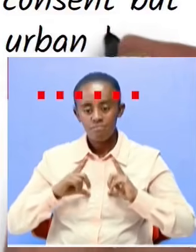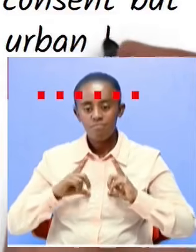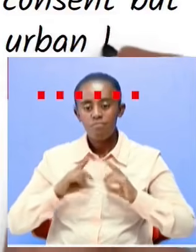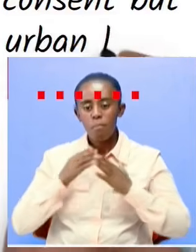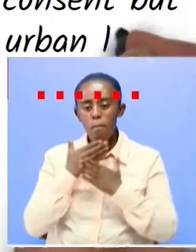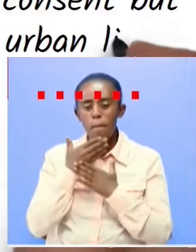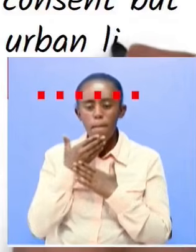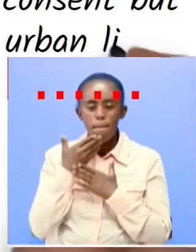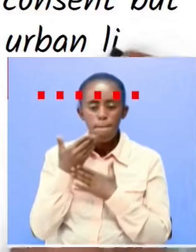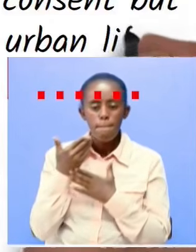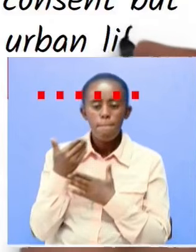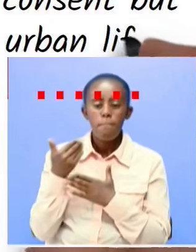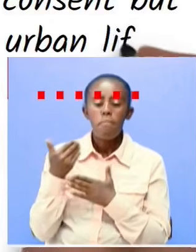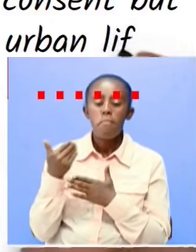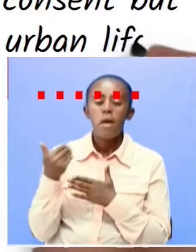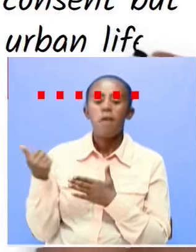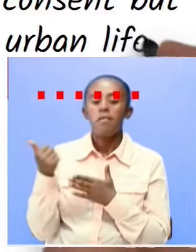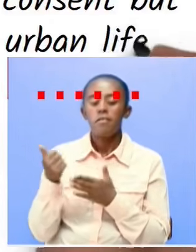better